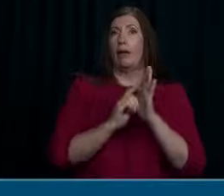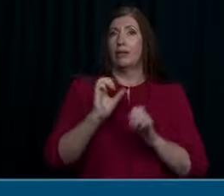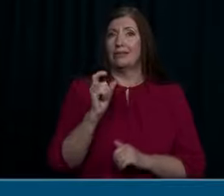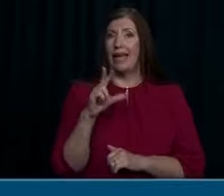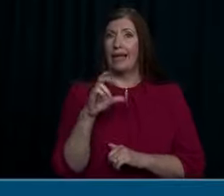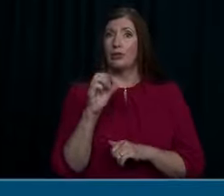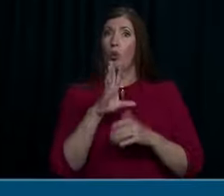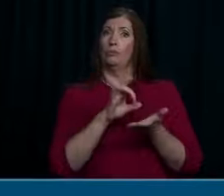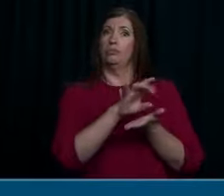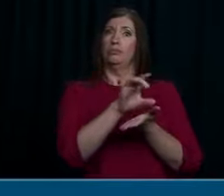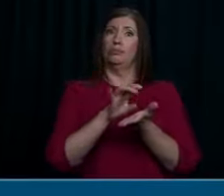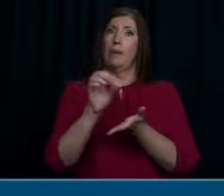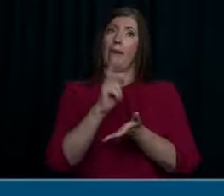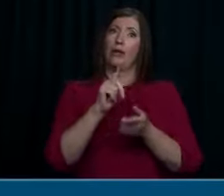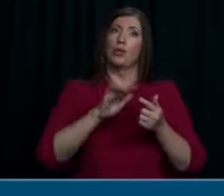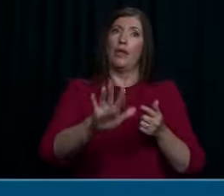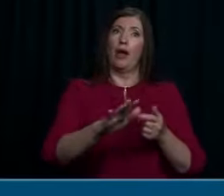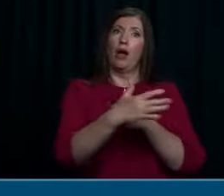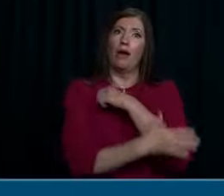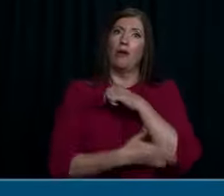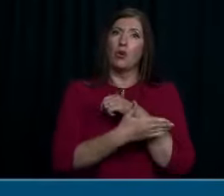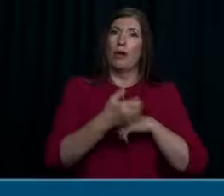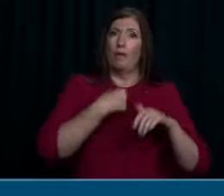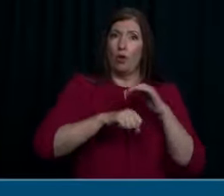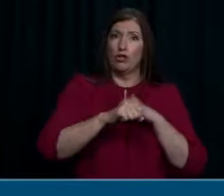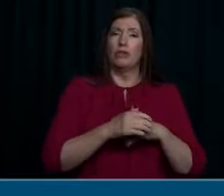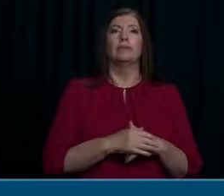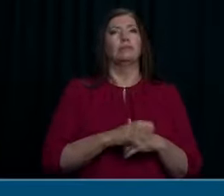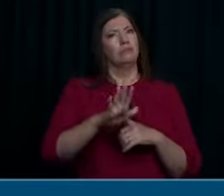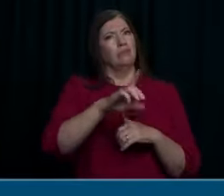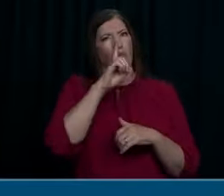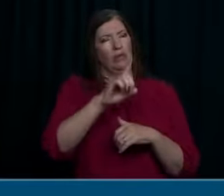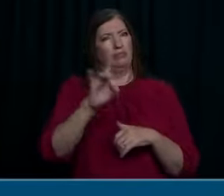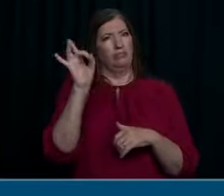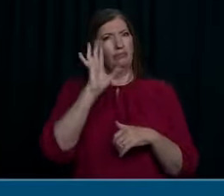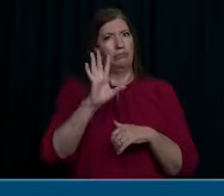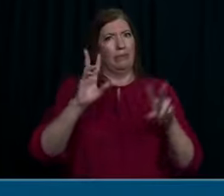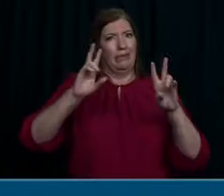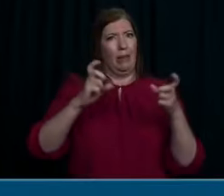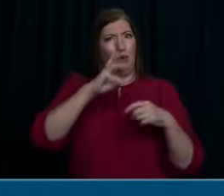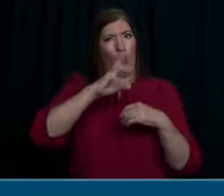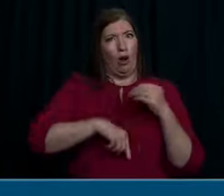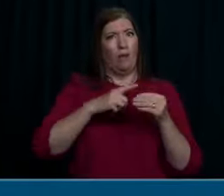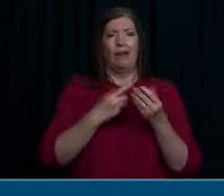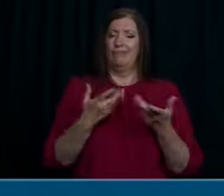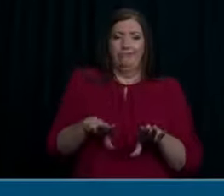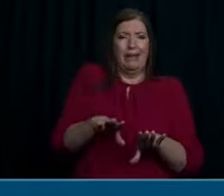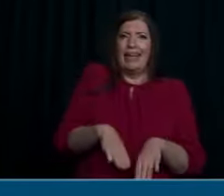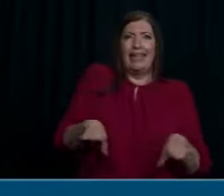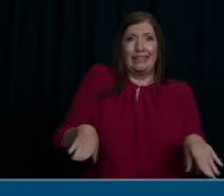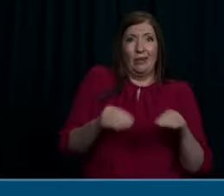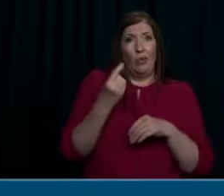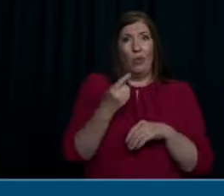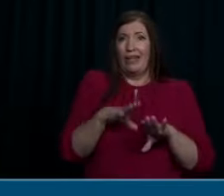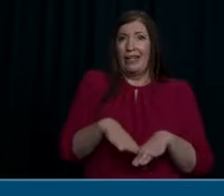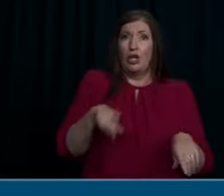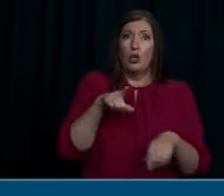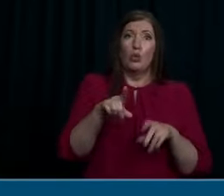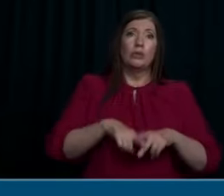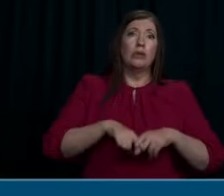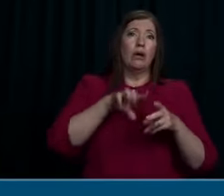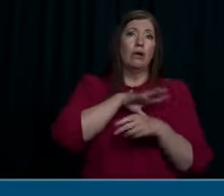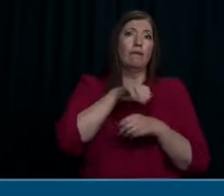to their country of origin? So this is a very bad topic to talk about because kids, number one, when you start involving kids